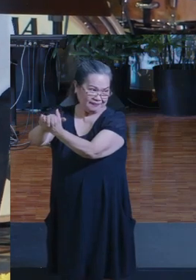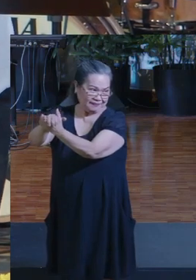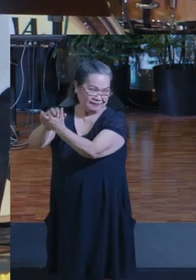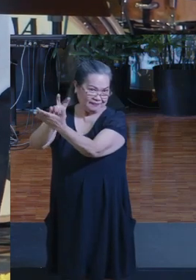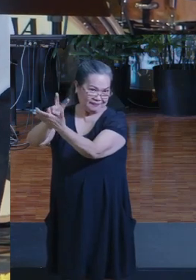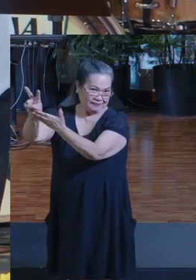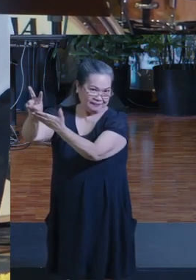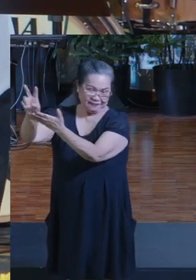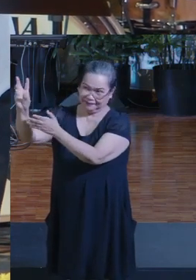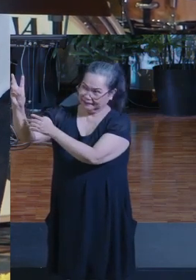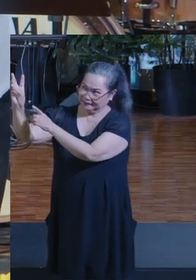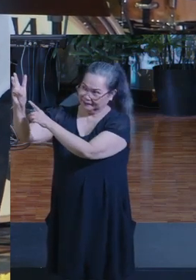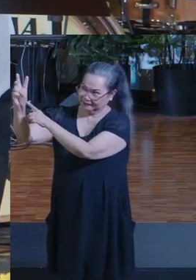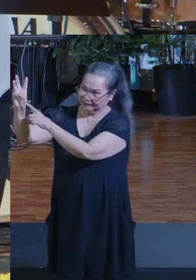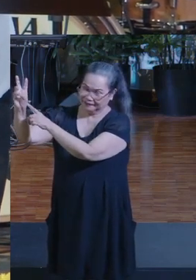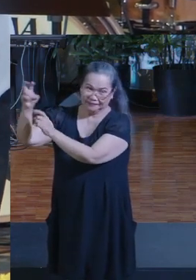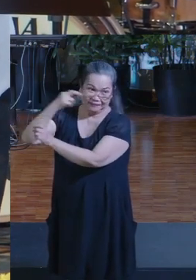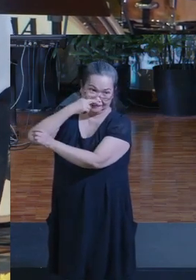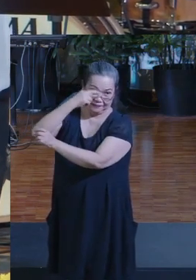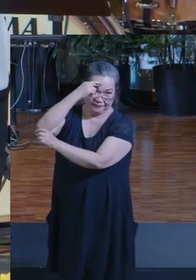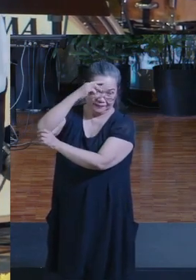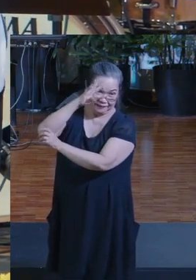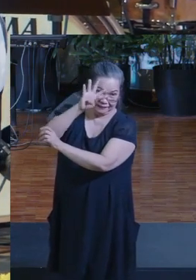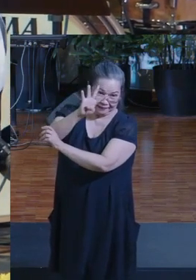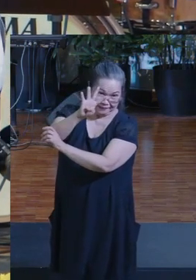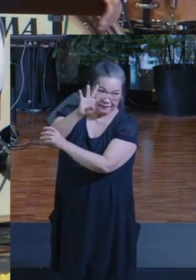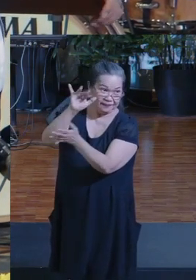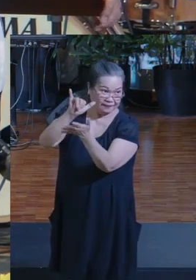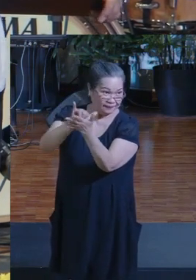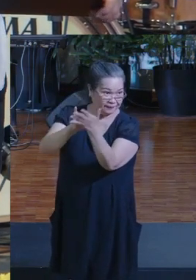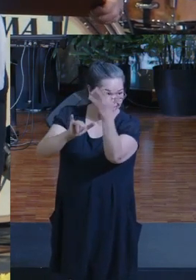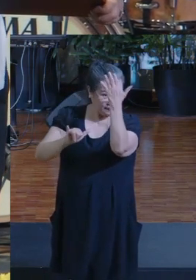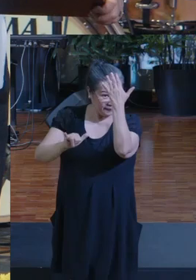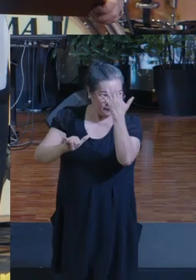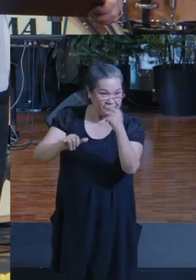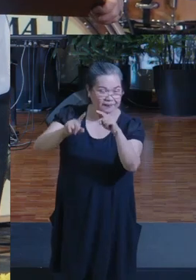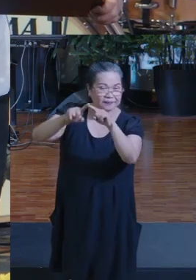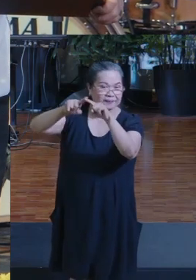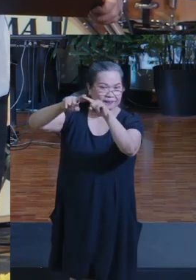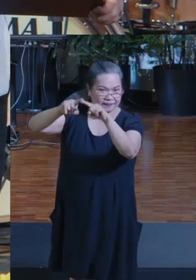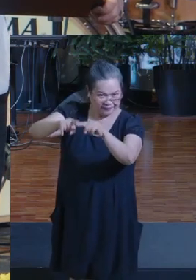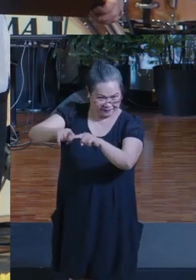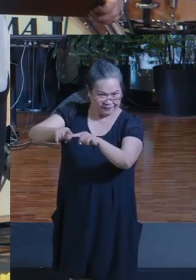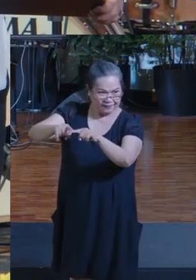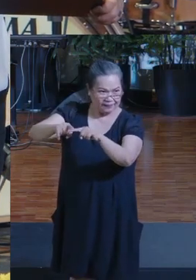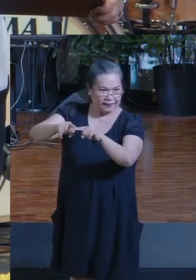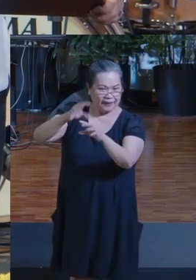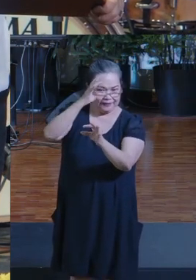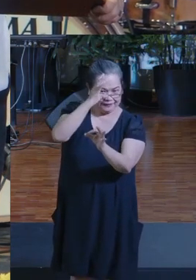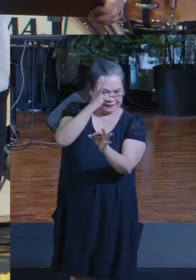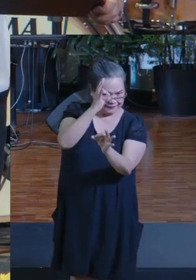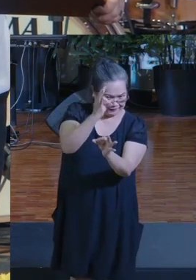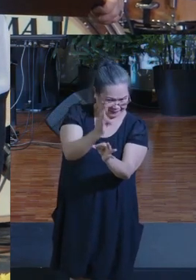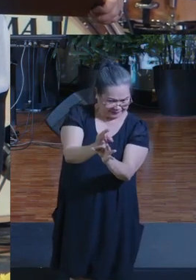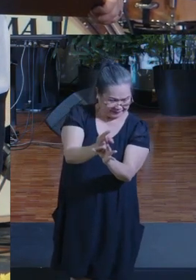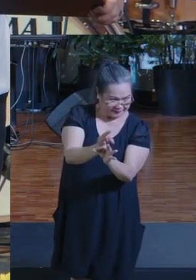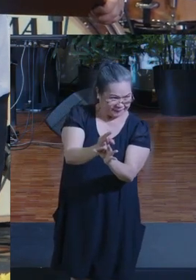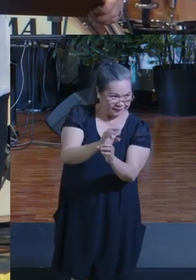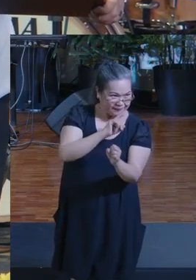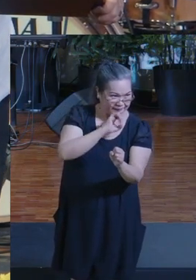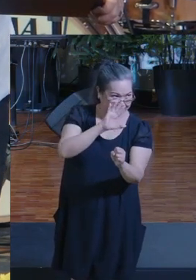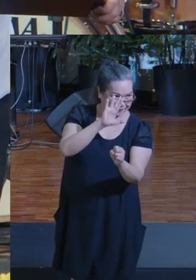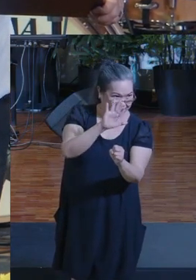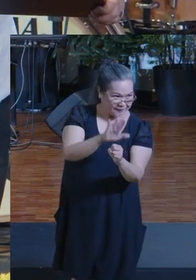Verse 16, Romans 4, that is why it depends on faith, in order that the promise